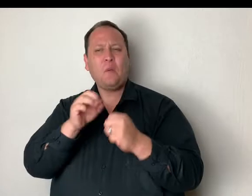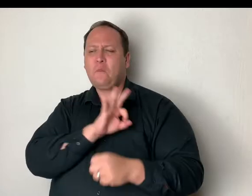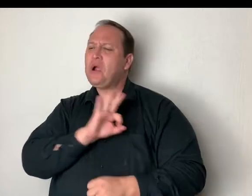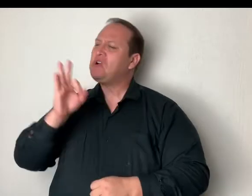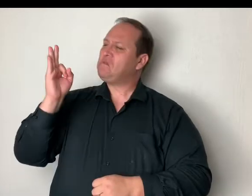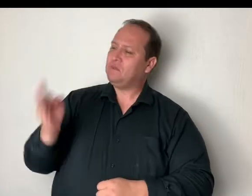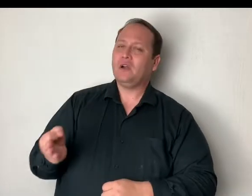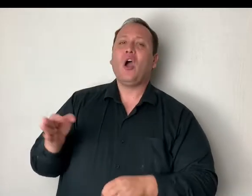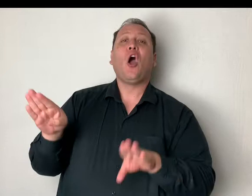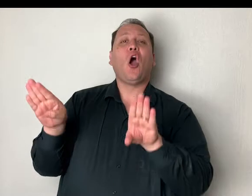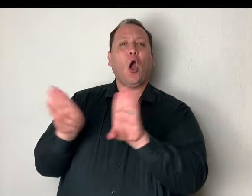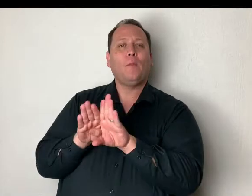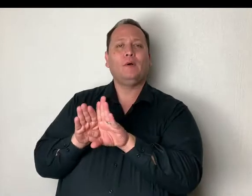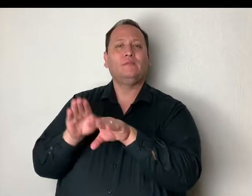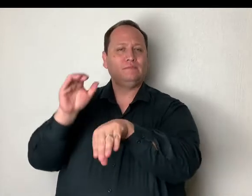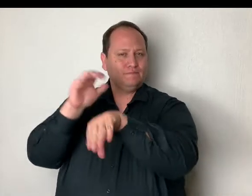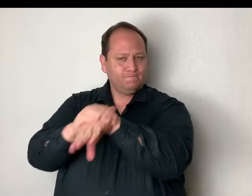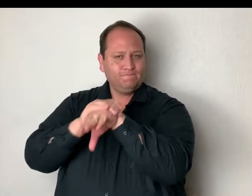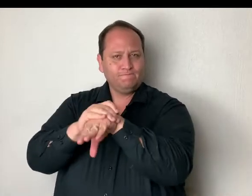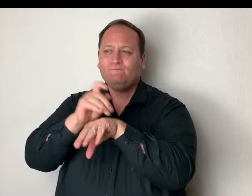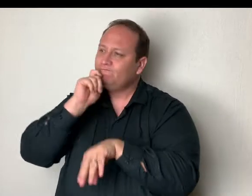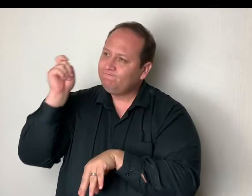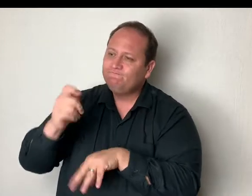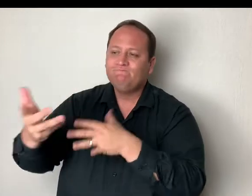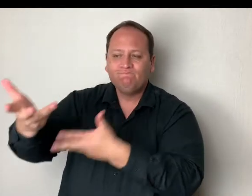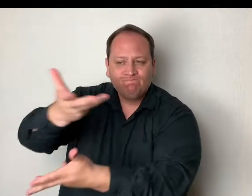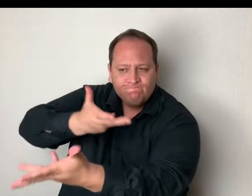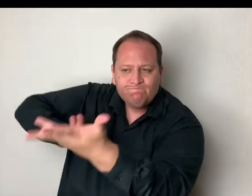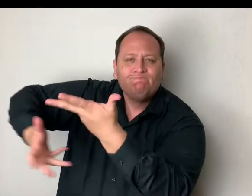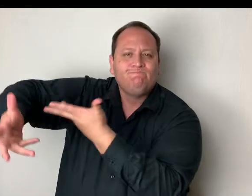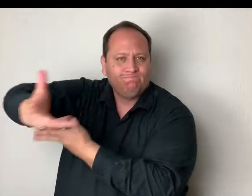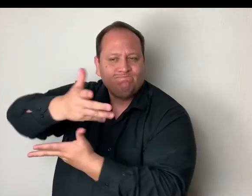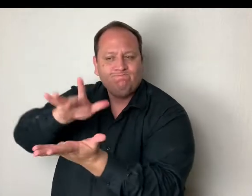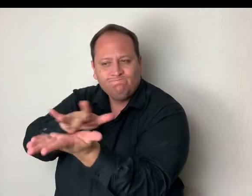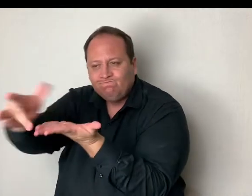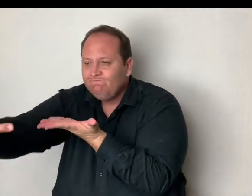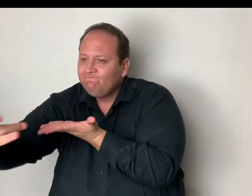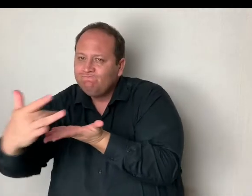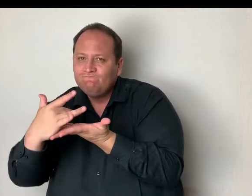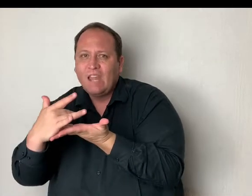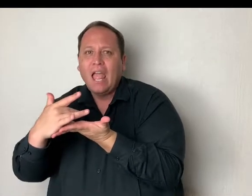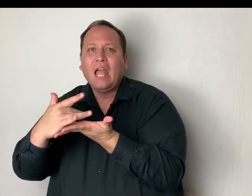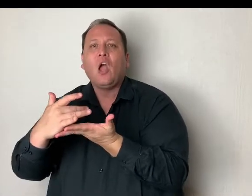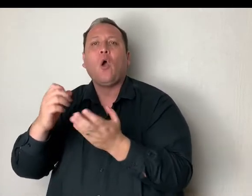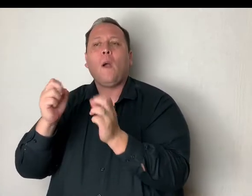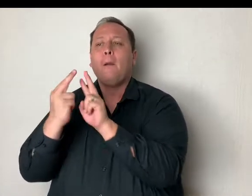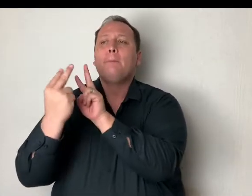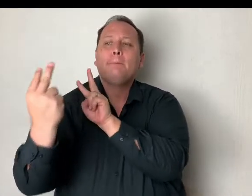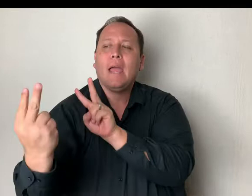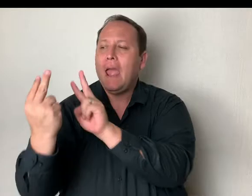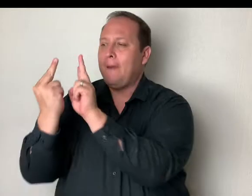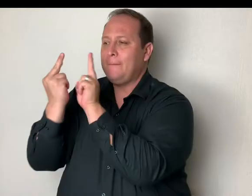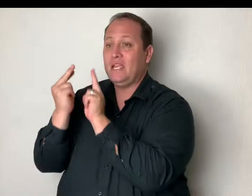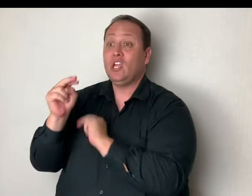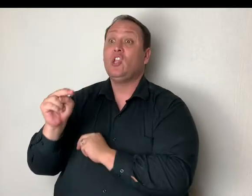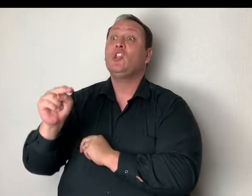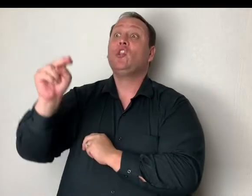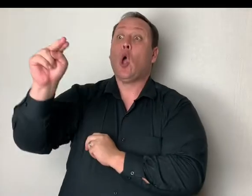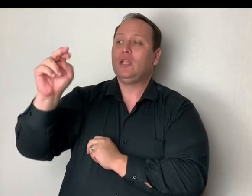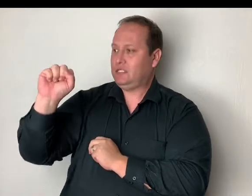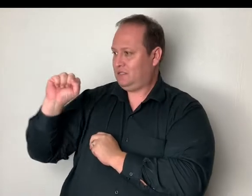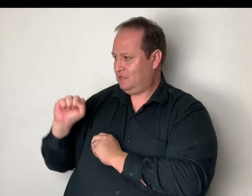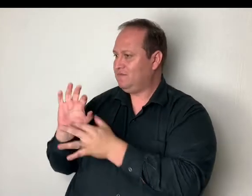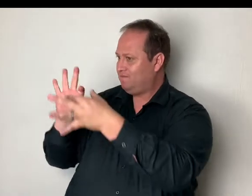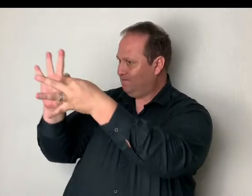friendship and cooperation with our neighbors to the south and our neighbors to the north. That is true and